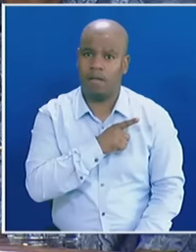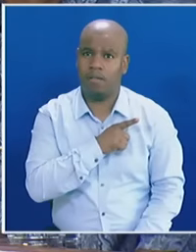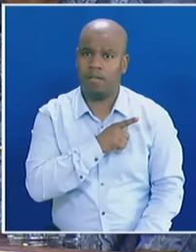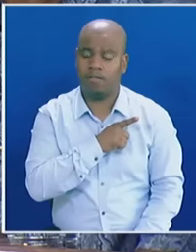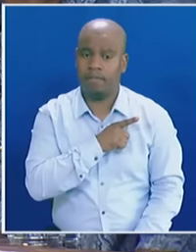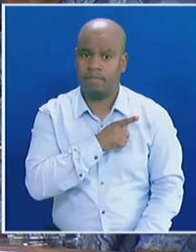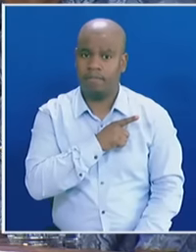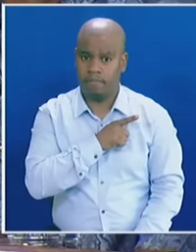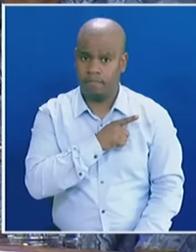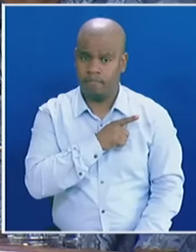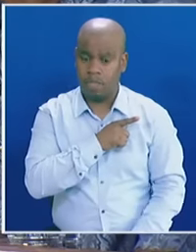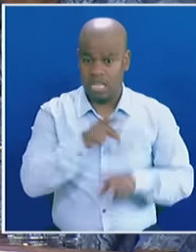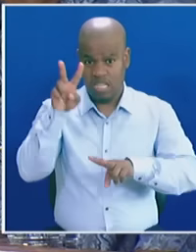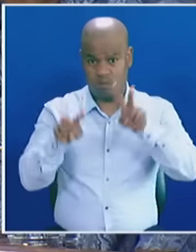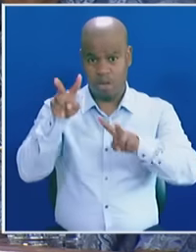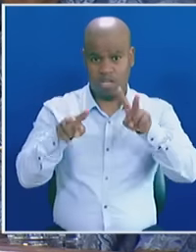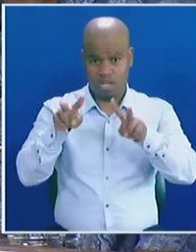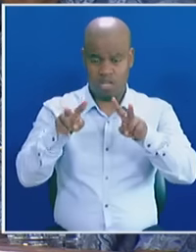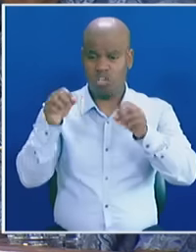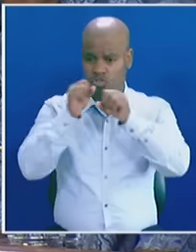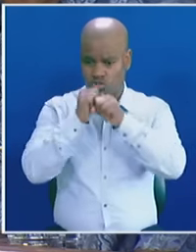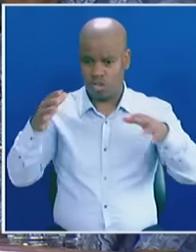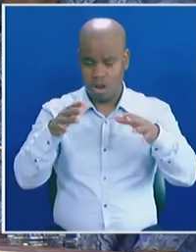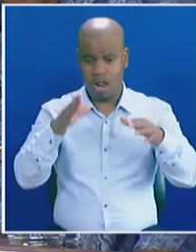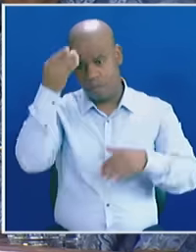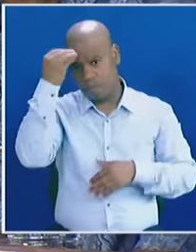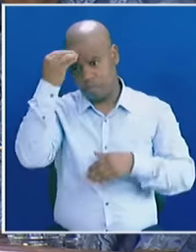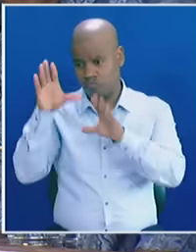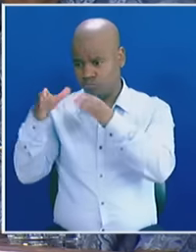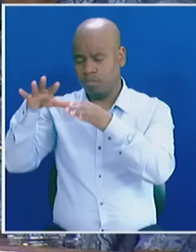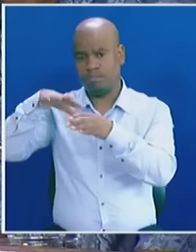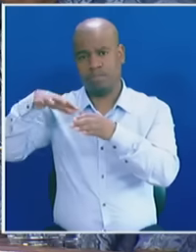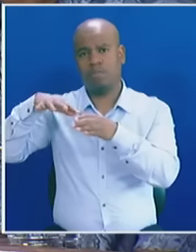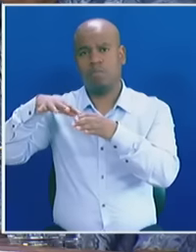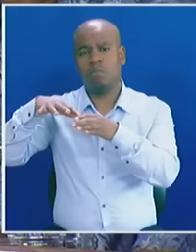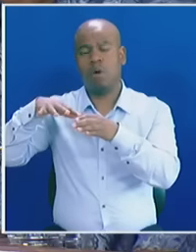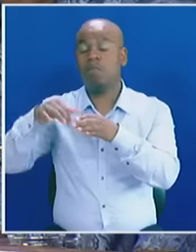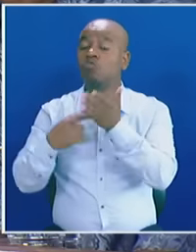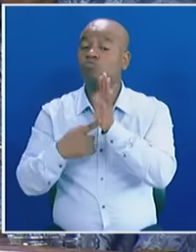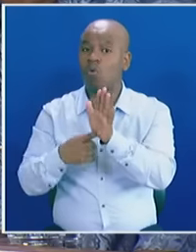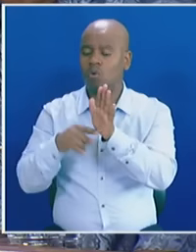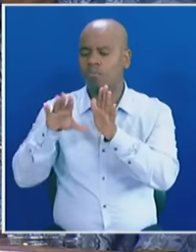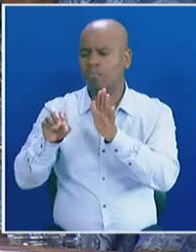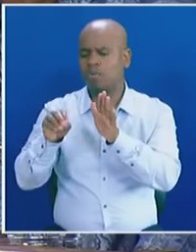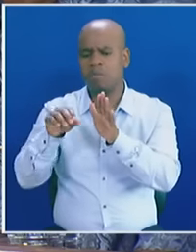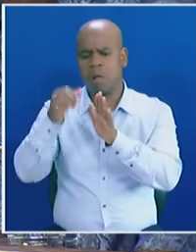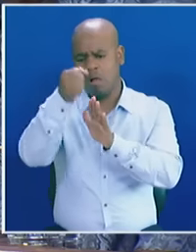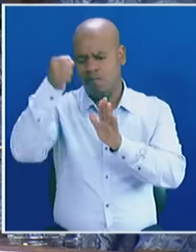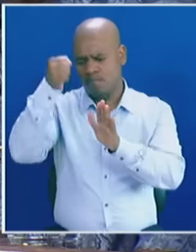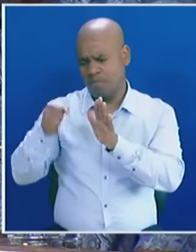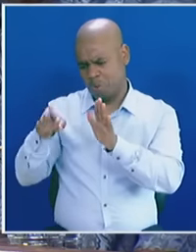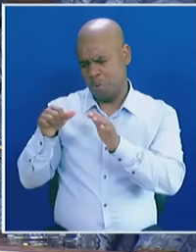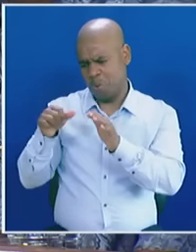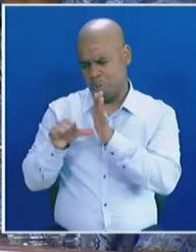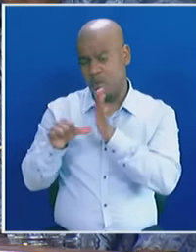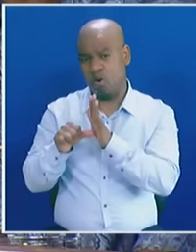General of Intelligence, the filling of this position has now become extremely urgent. Not only